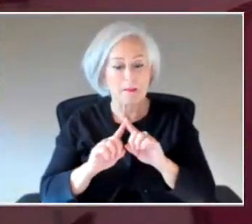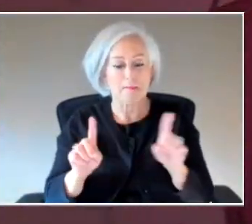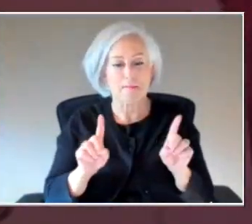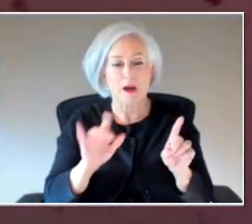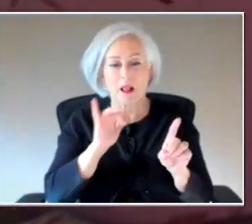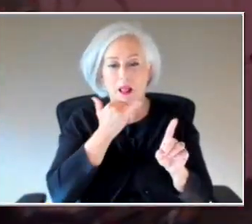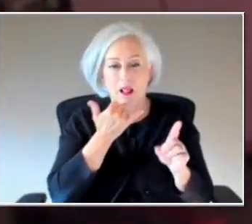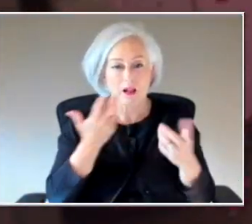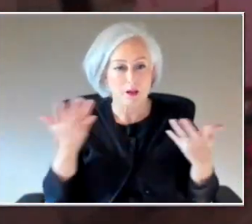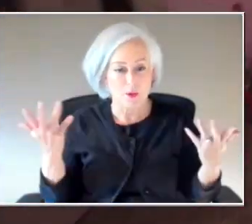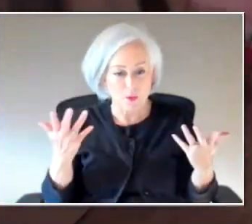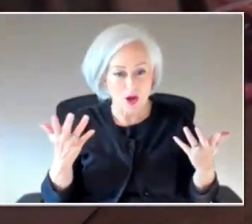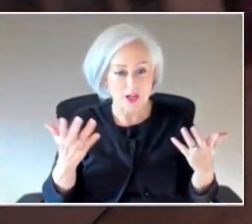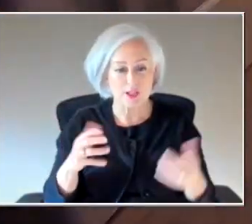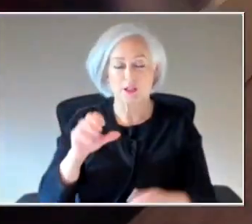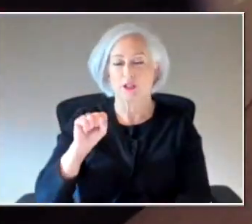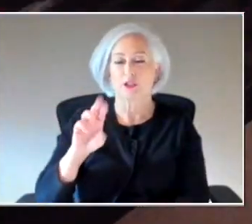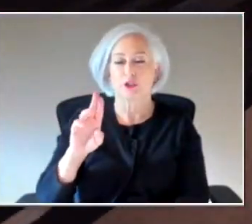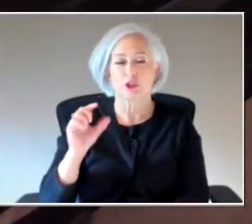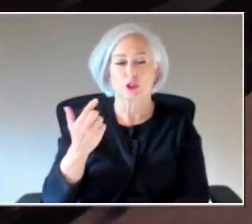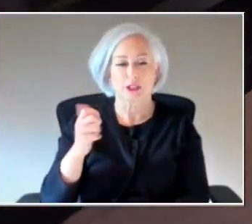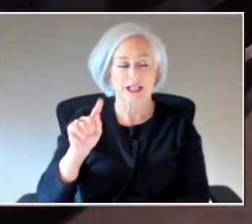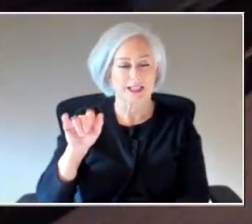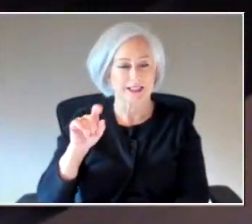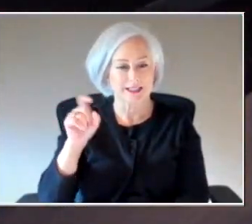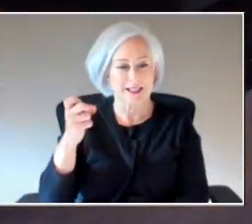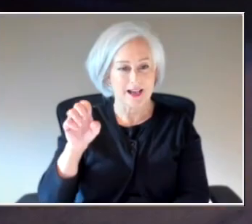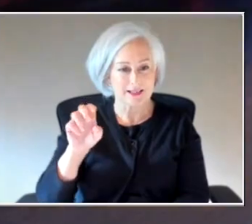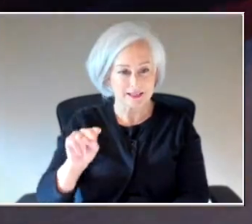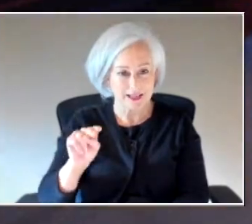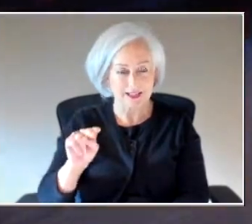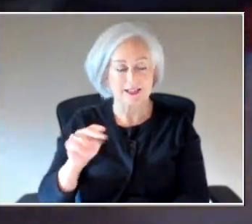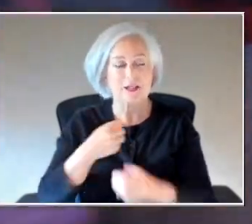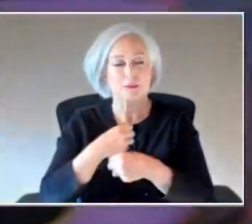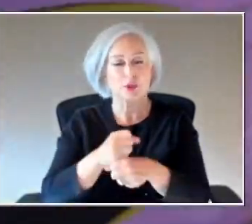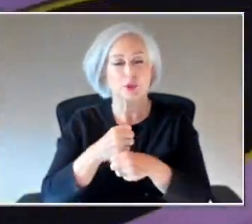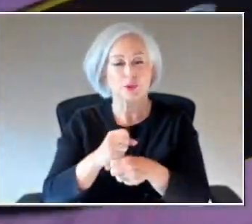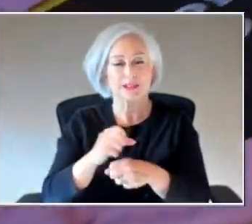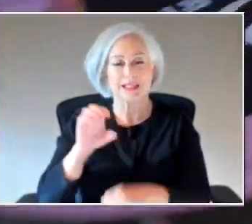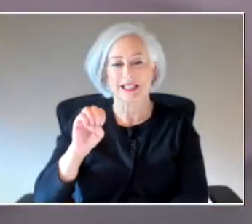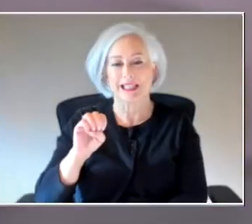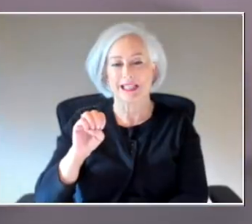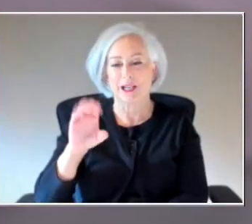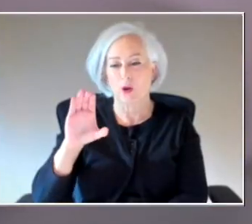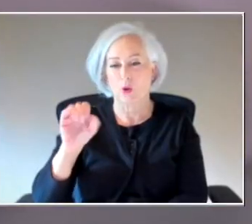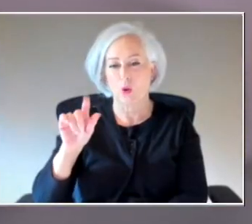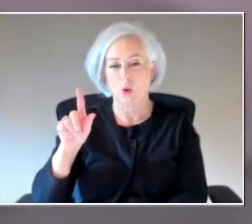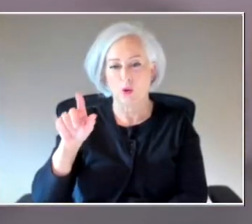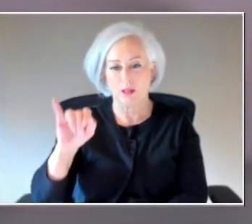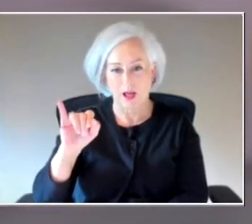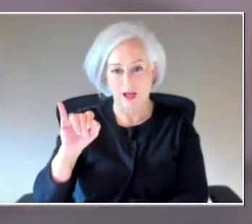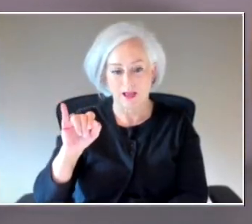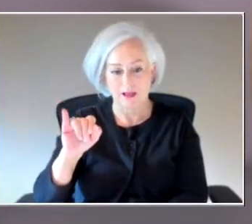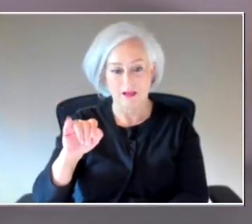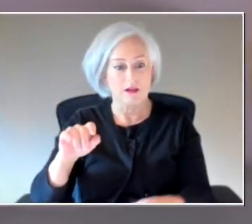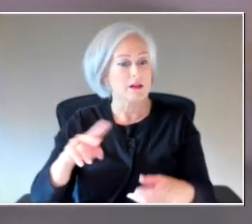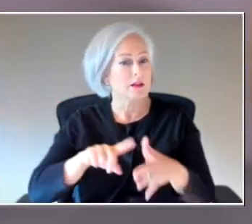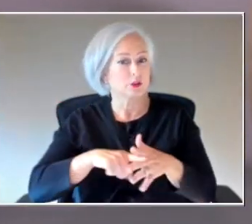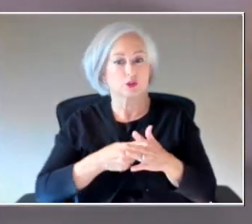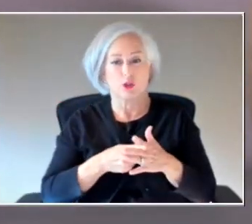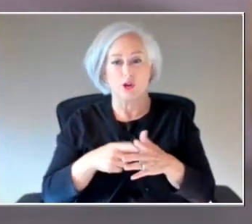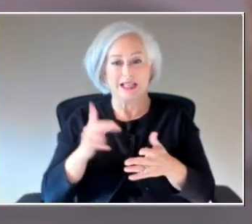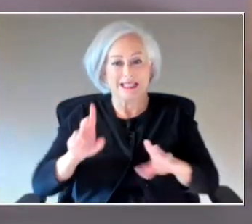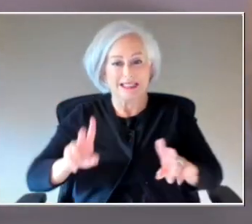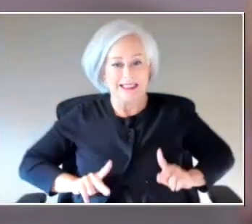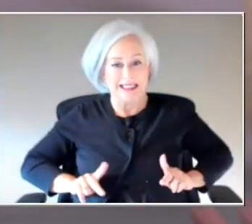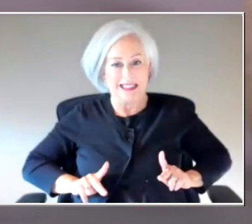E. coli. Go me. It led to kidney failure and immediate dialysis. I didn't even know children could be on dialysis. I was